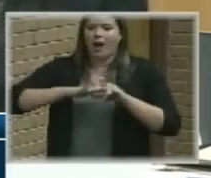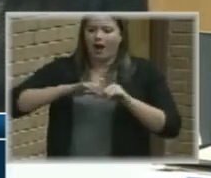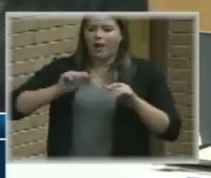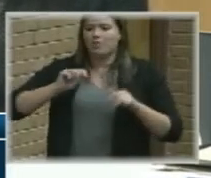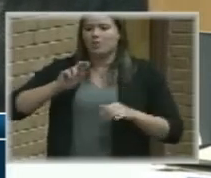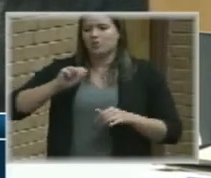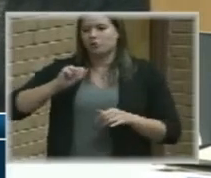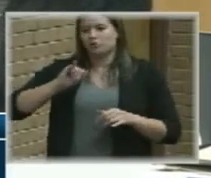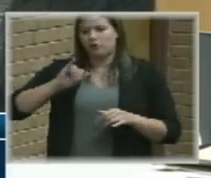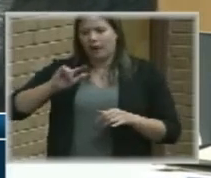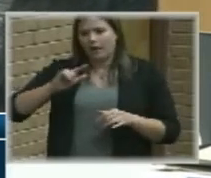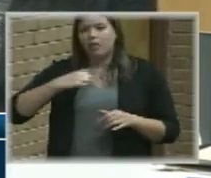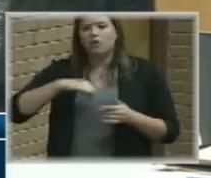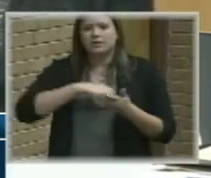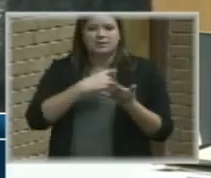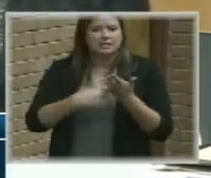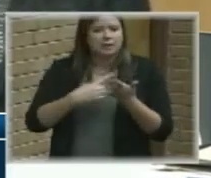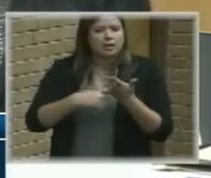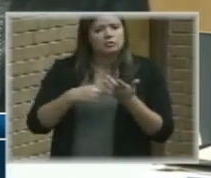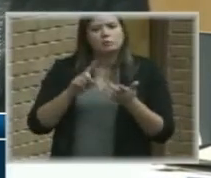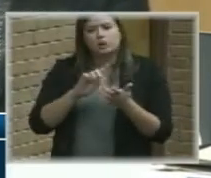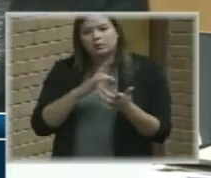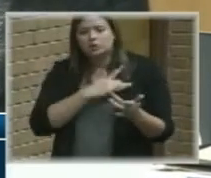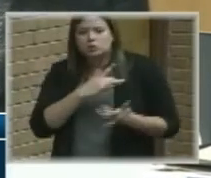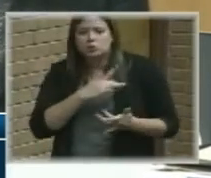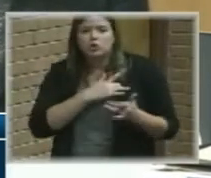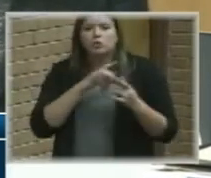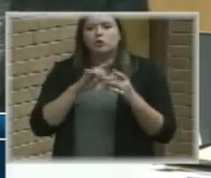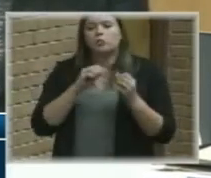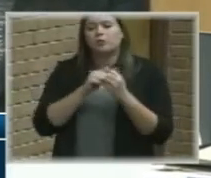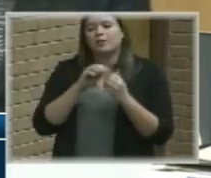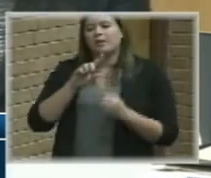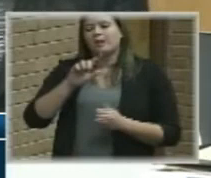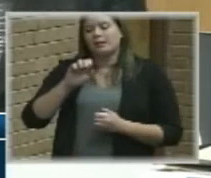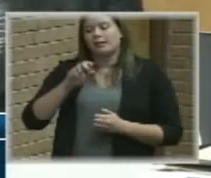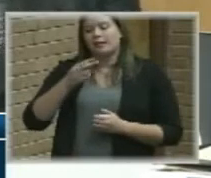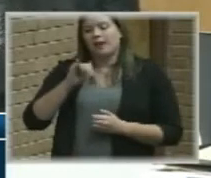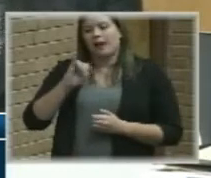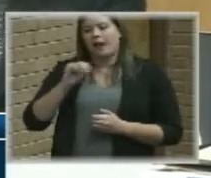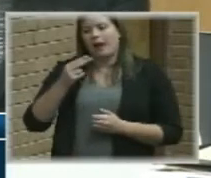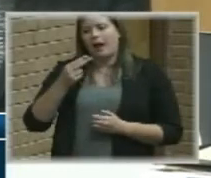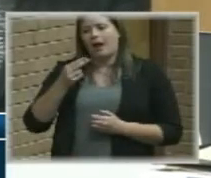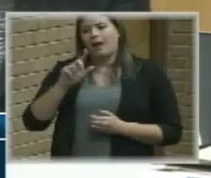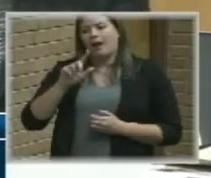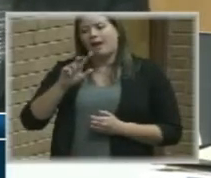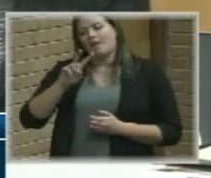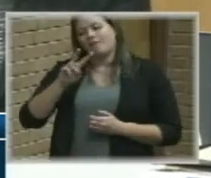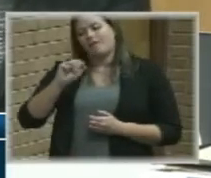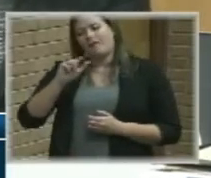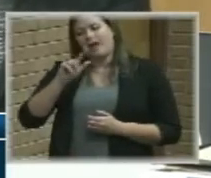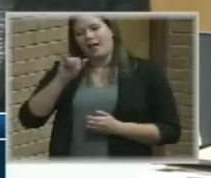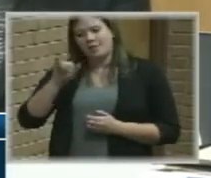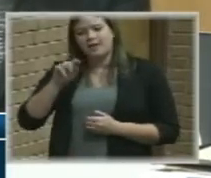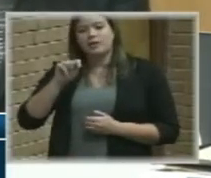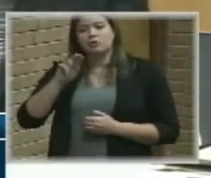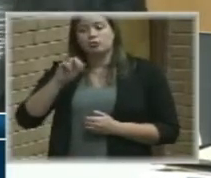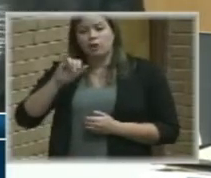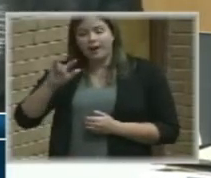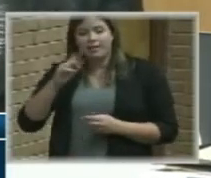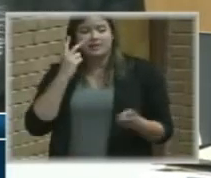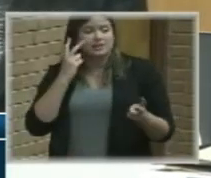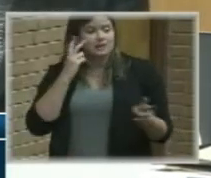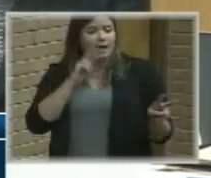of concern that were raised regarding the Lehigh Valley Trail, the sight lines on the trail in areas where there